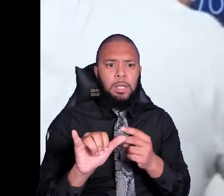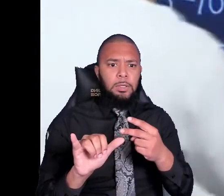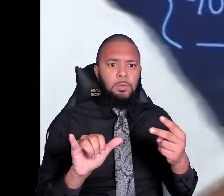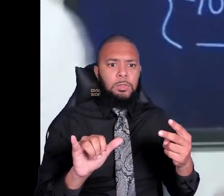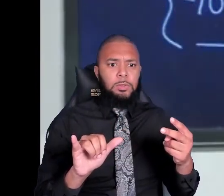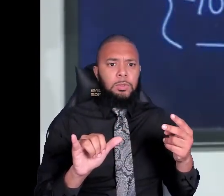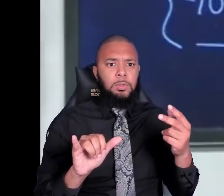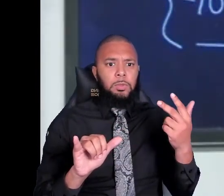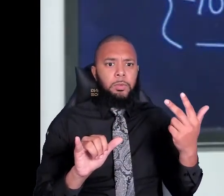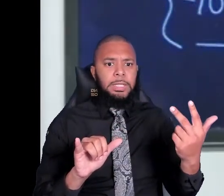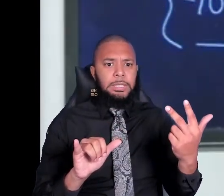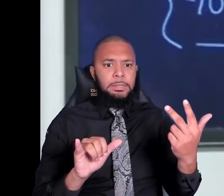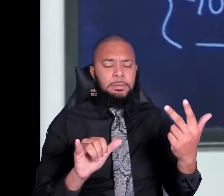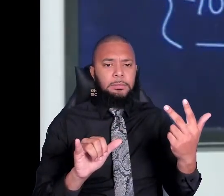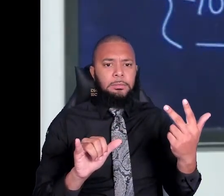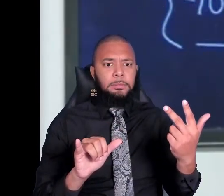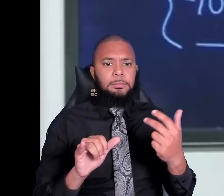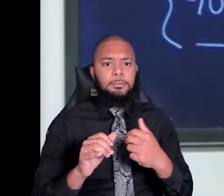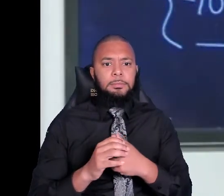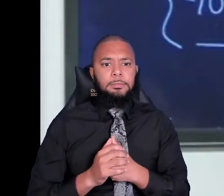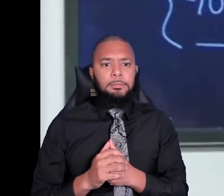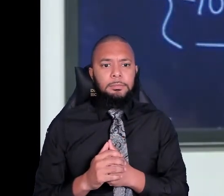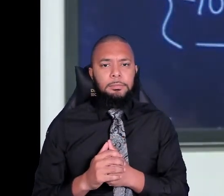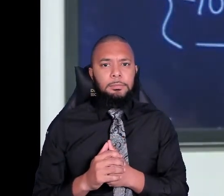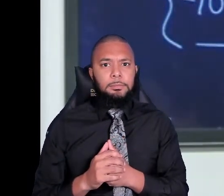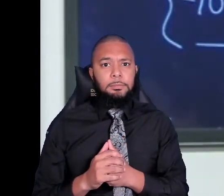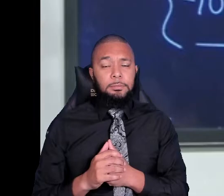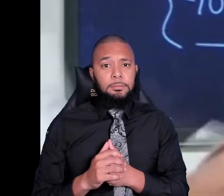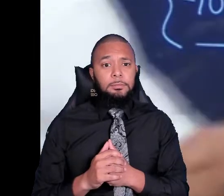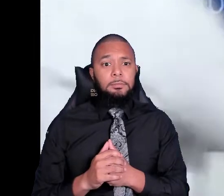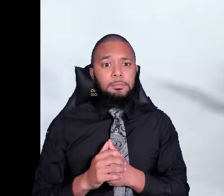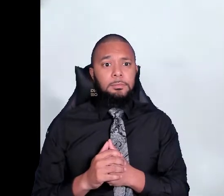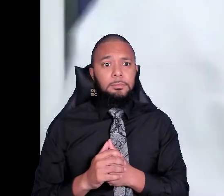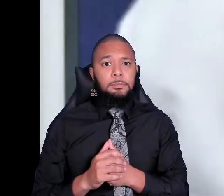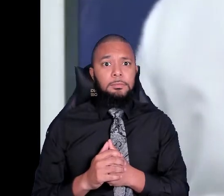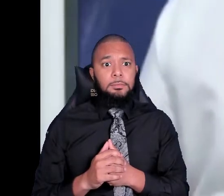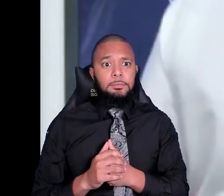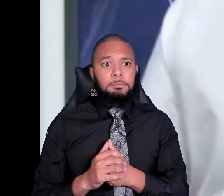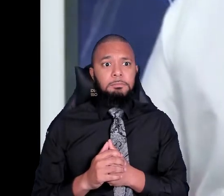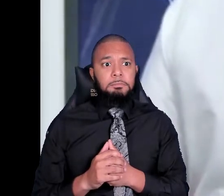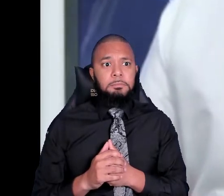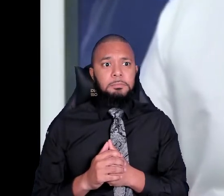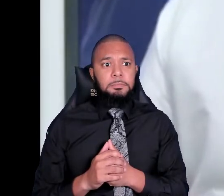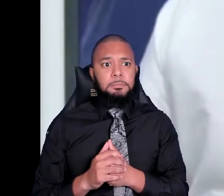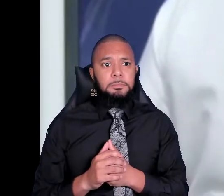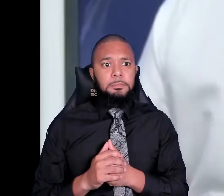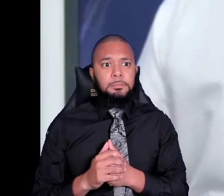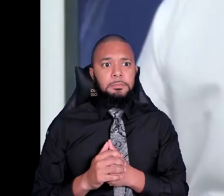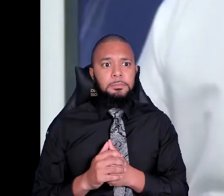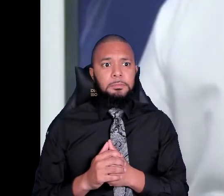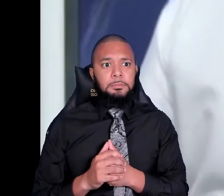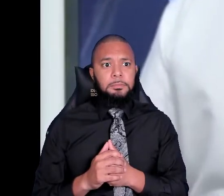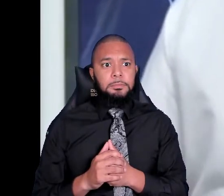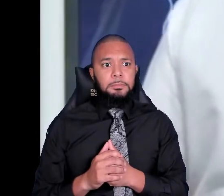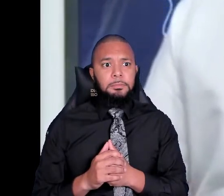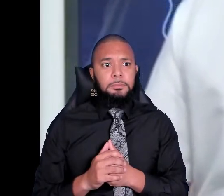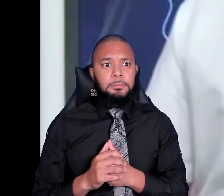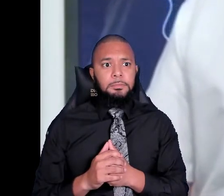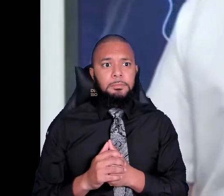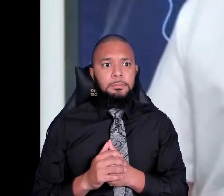is equal to 3. Right? So we're half done. Y